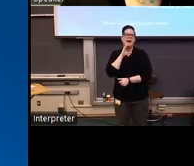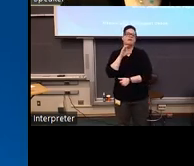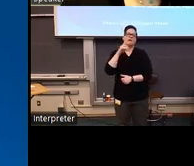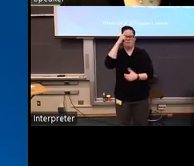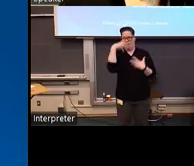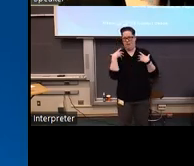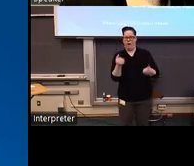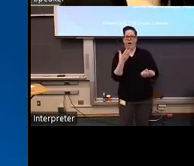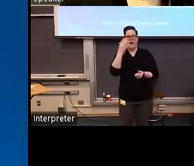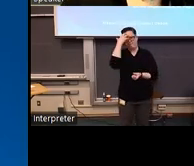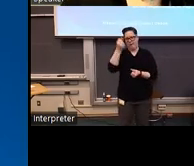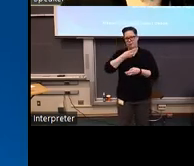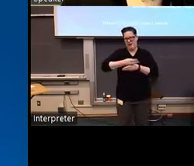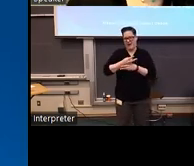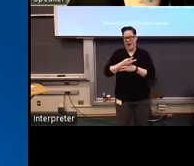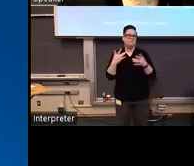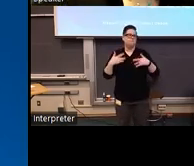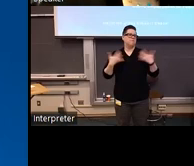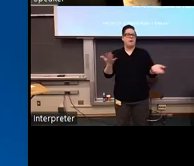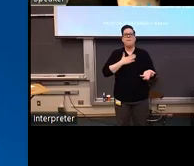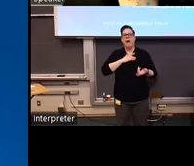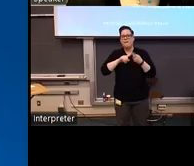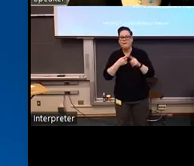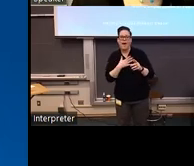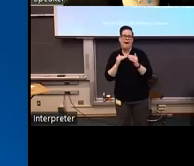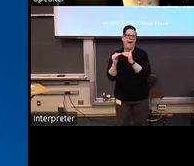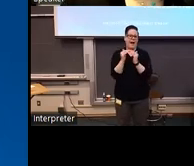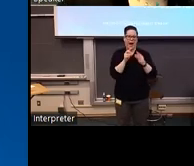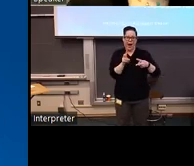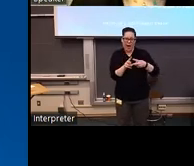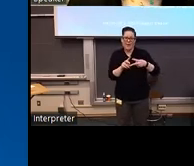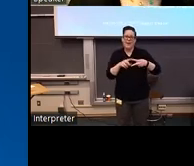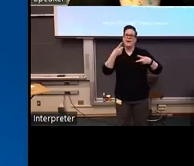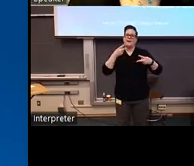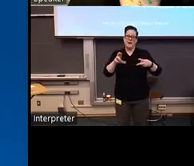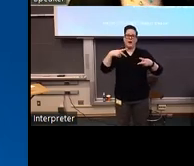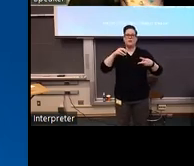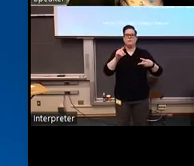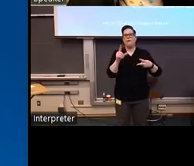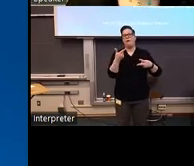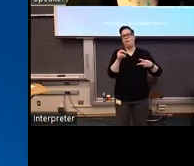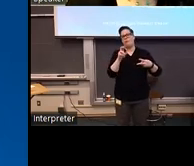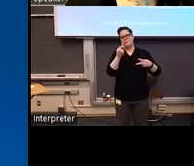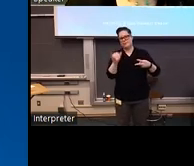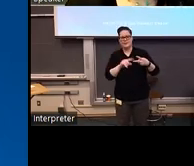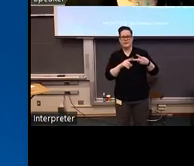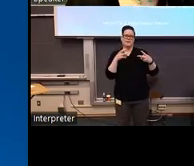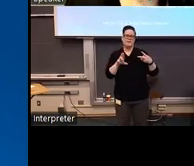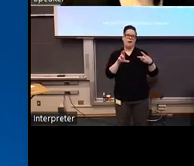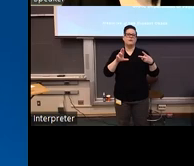so pleased to present my friends and colleagues, Dr. Carol Podgorski and Dr. Angela